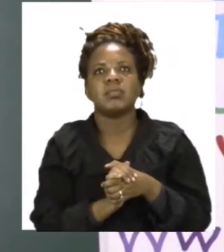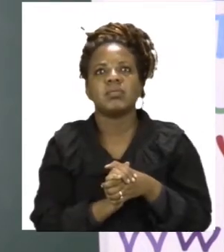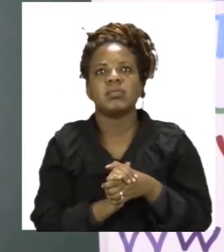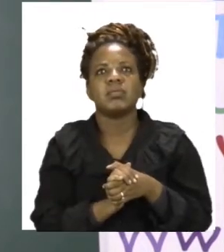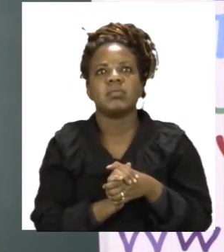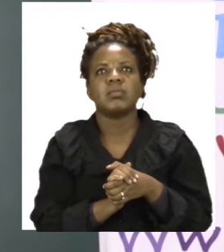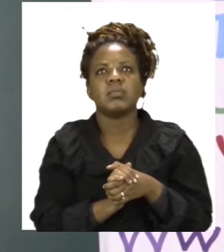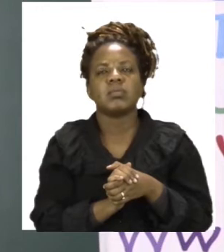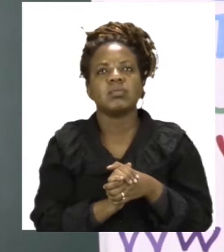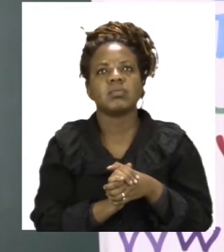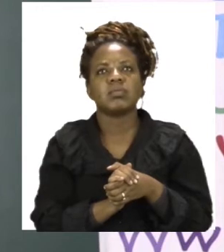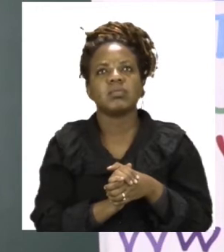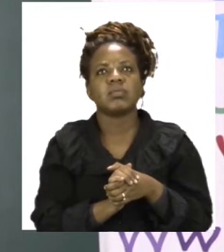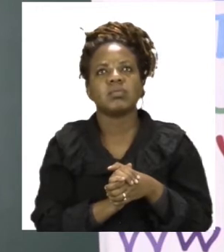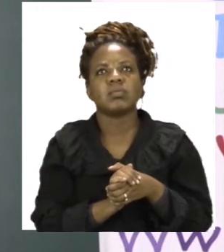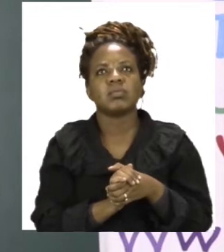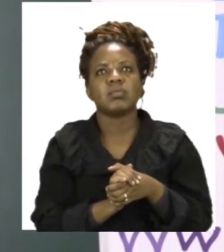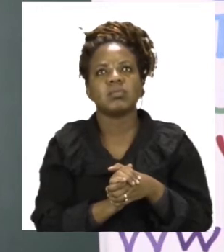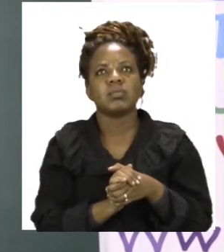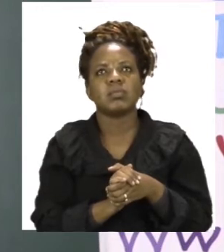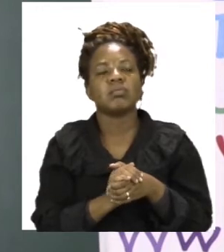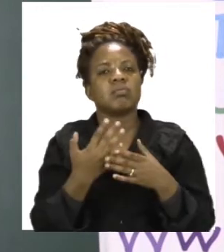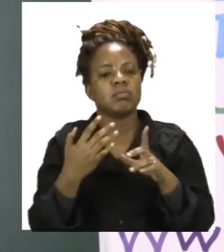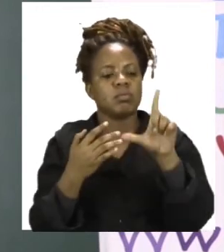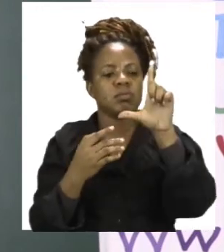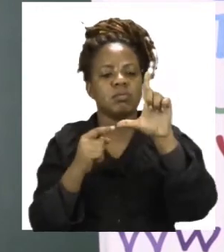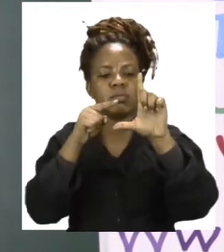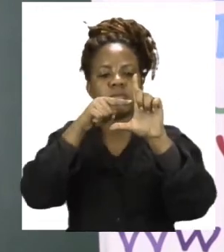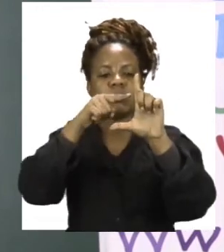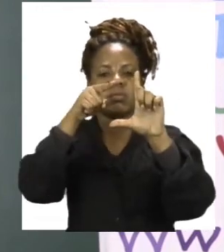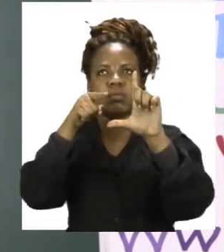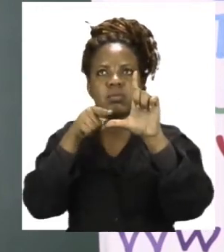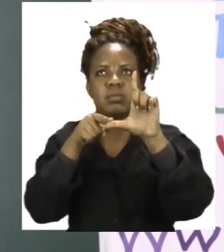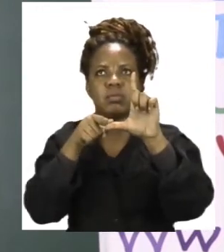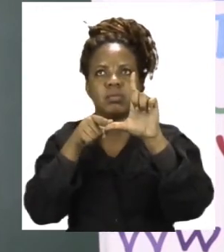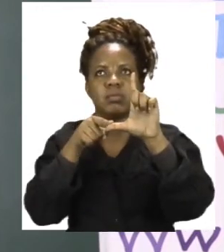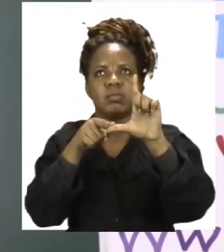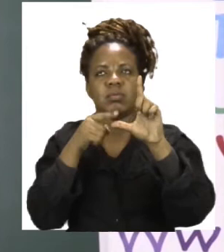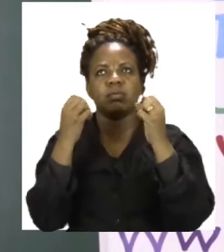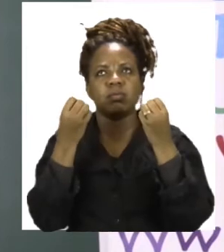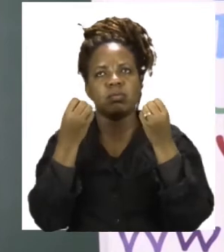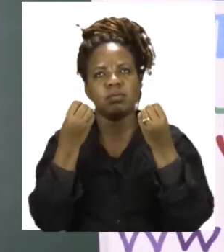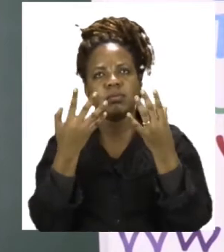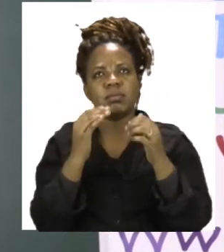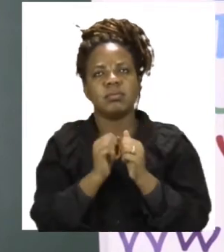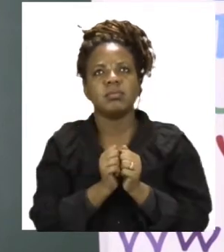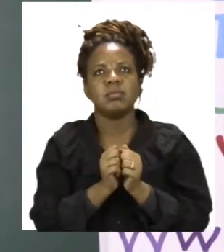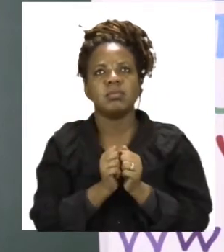Then you are going to figure out how many right angles the shape has and how